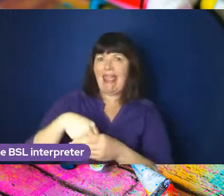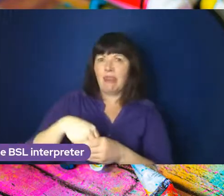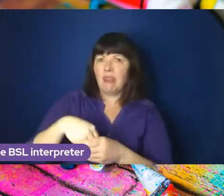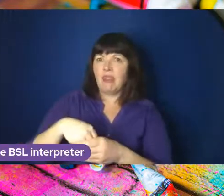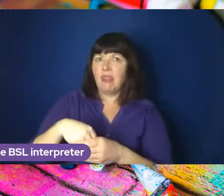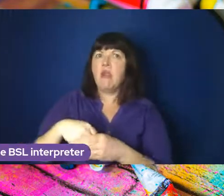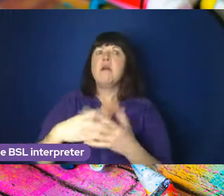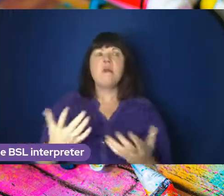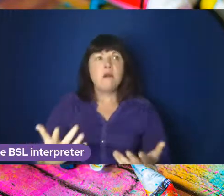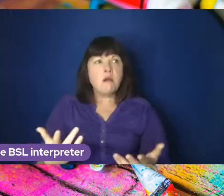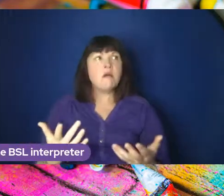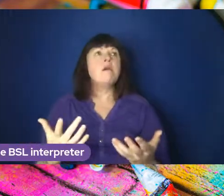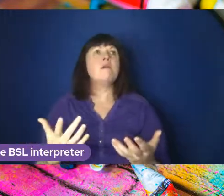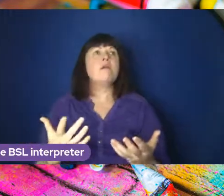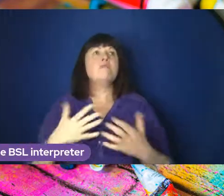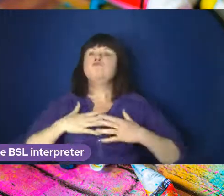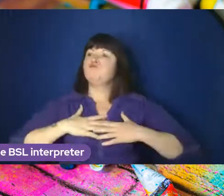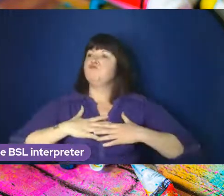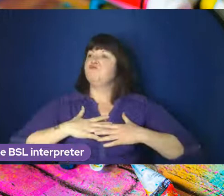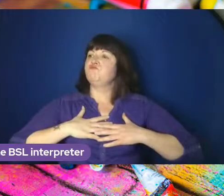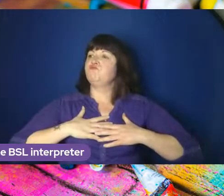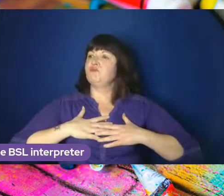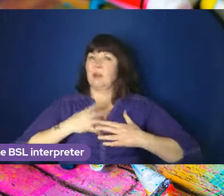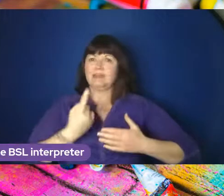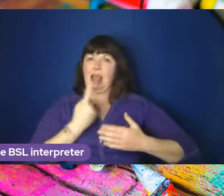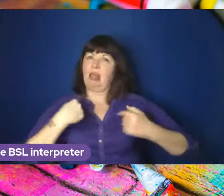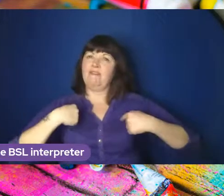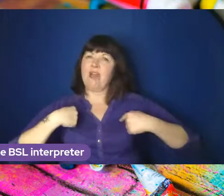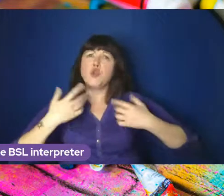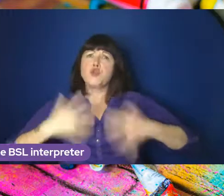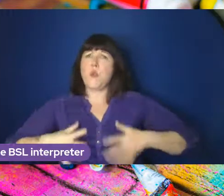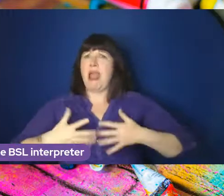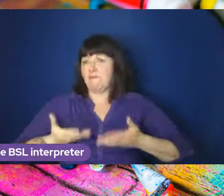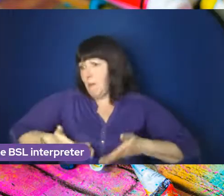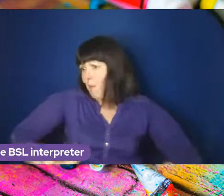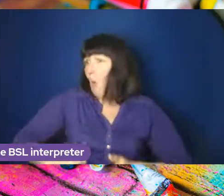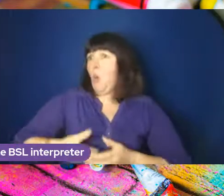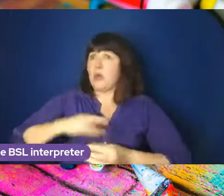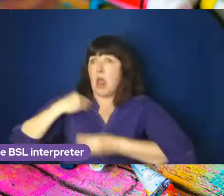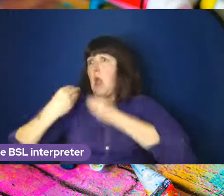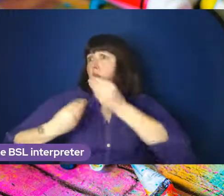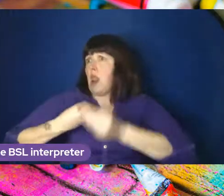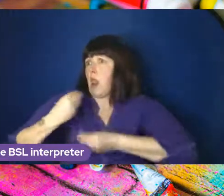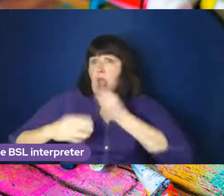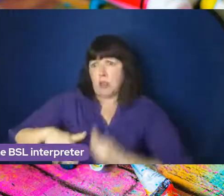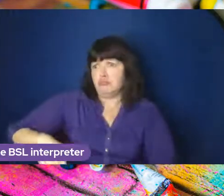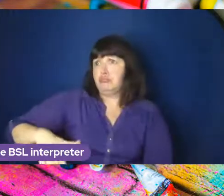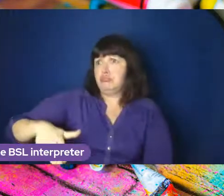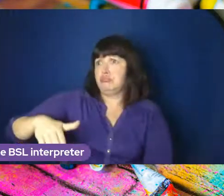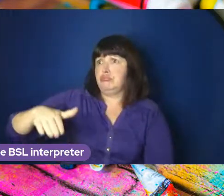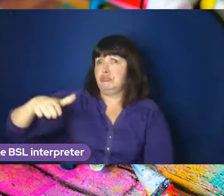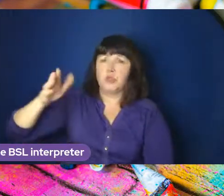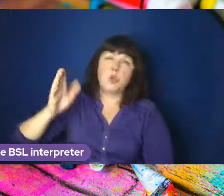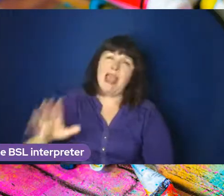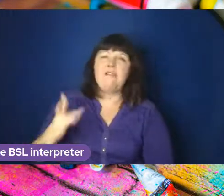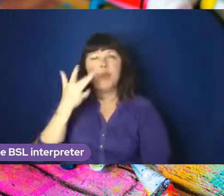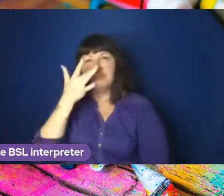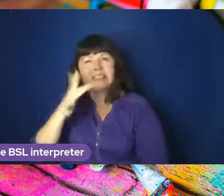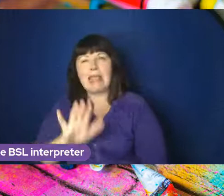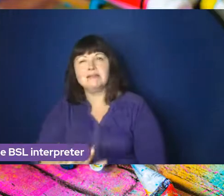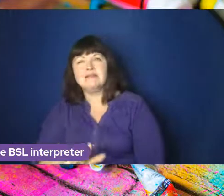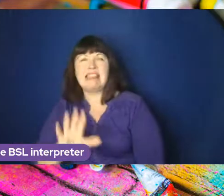Like, obviously, we don't have to share our whole life stories, but you don't have to pretend to be something that you're not. You know, if we've had a rubbish